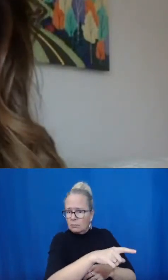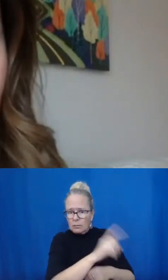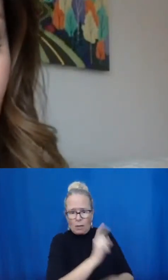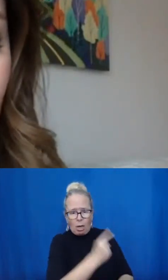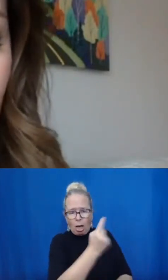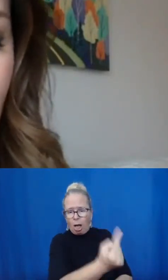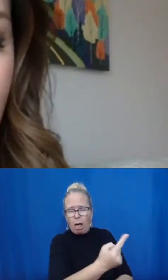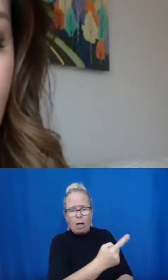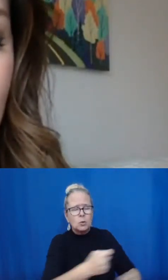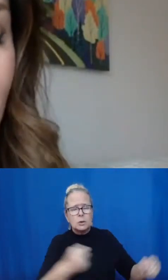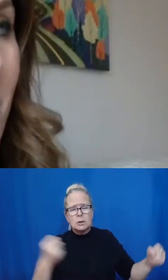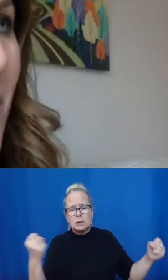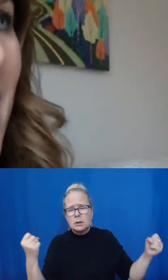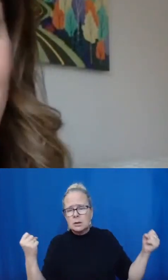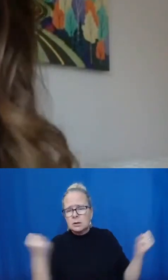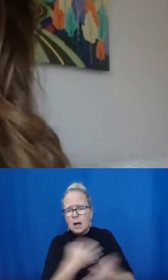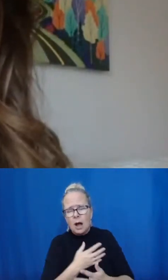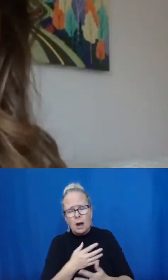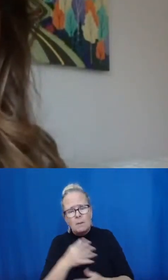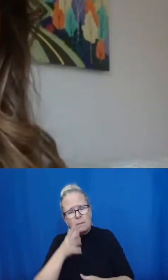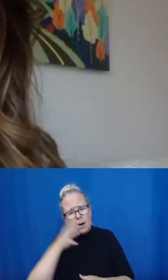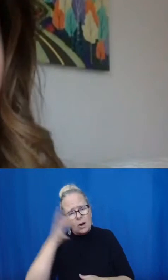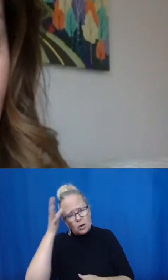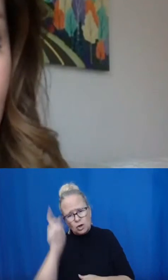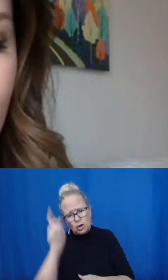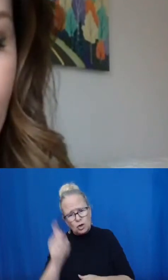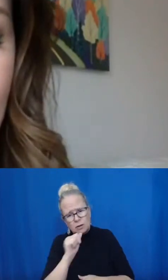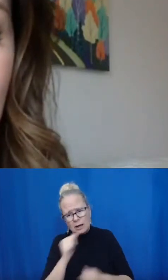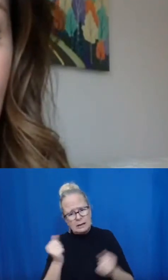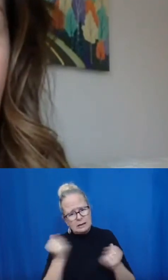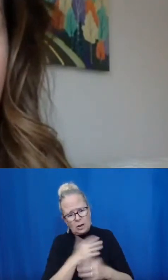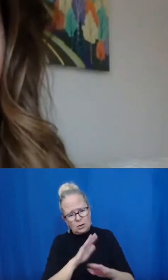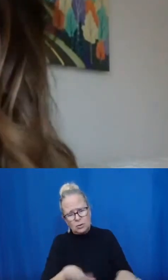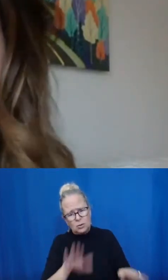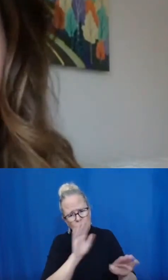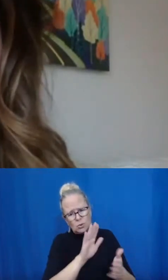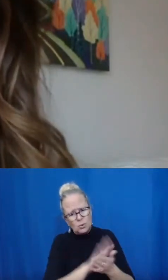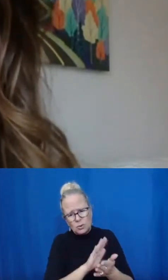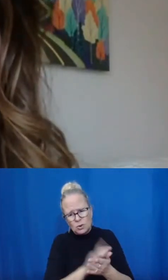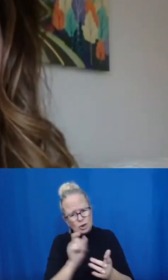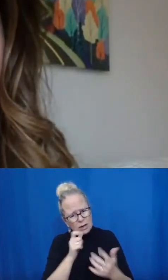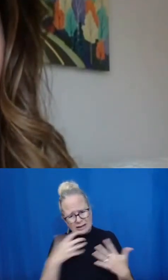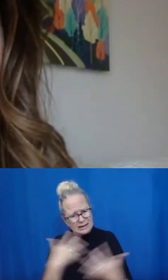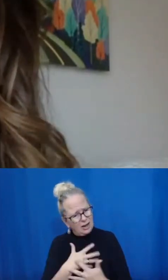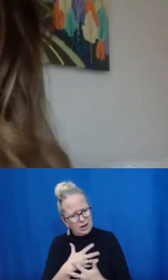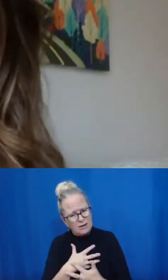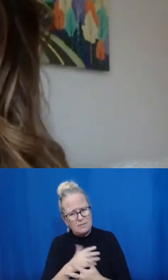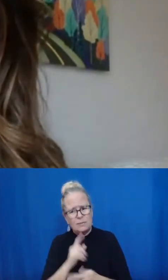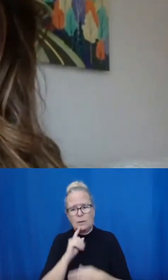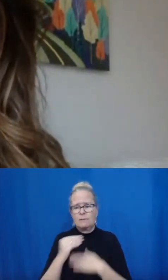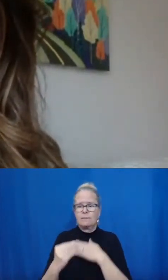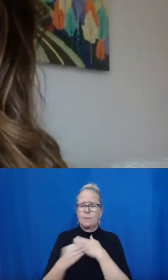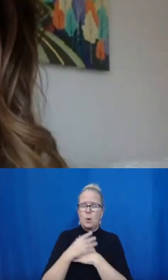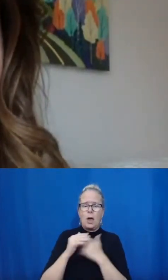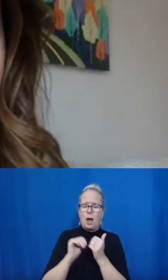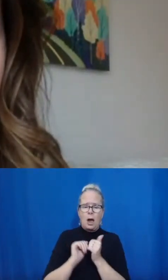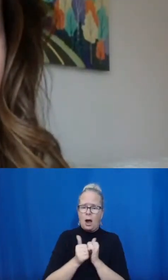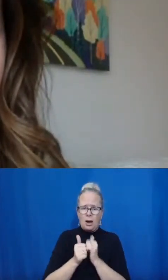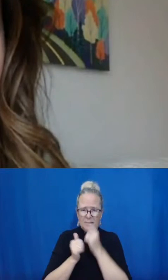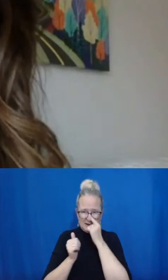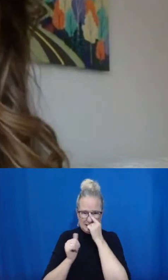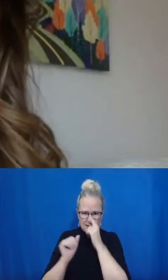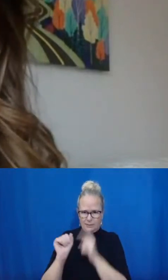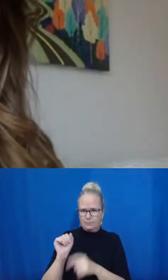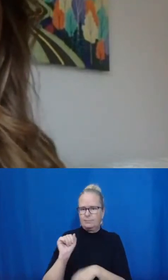Again, transmission was just too high. And then also I had to stay home with George now that he's online. Everything is outdoors. George doesn't have any idea that